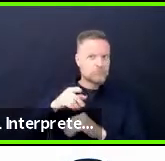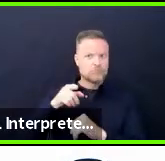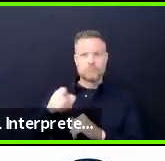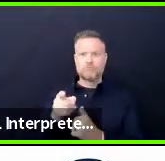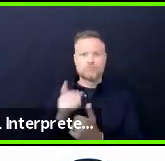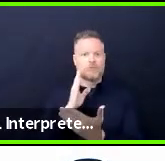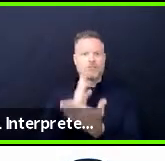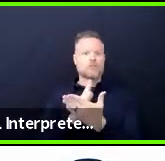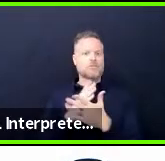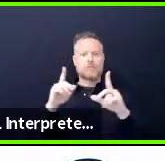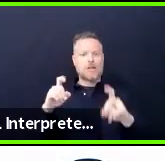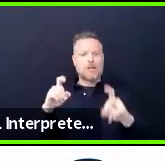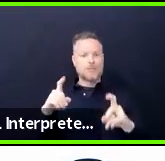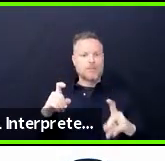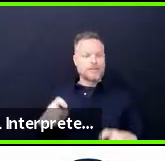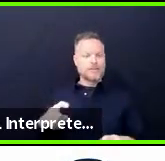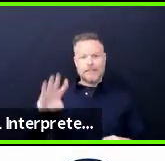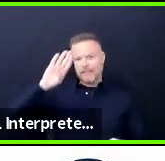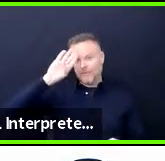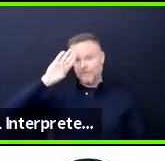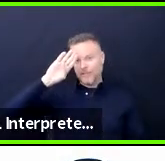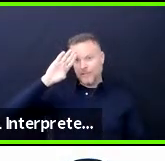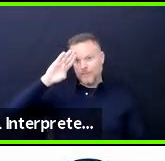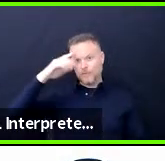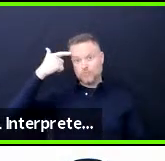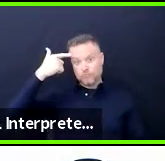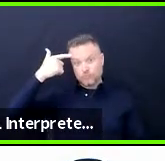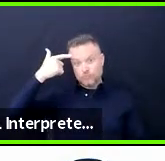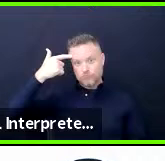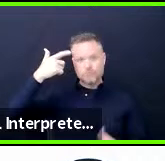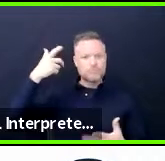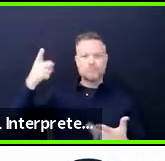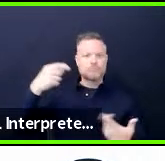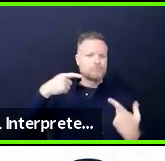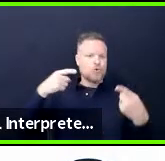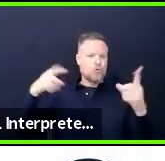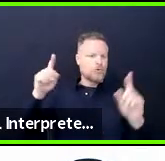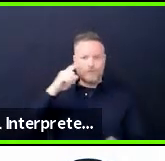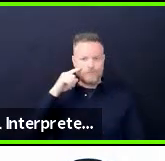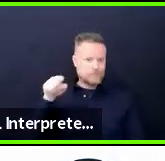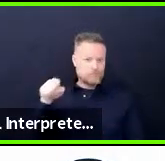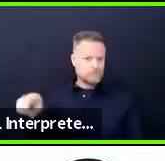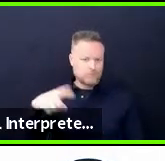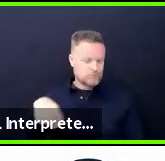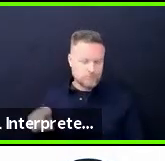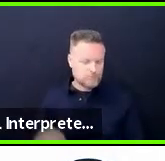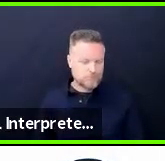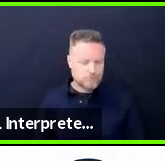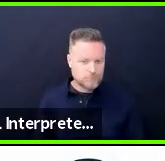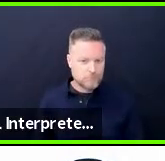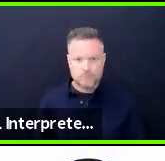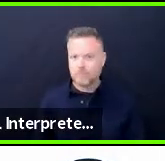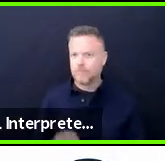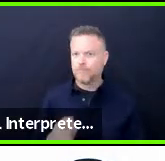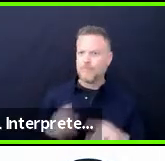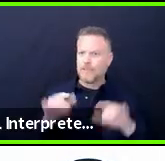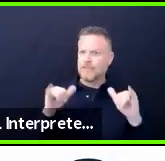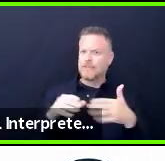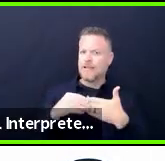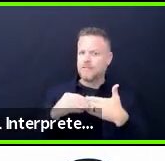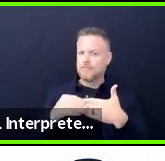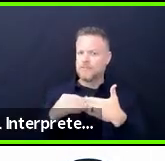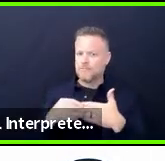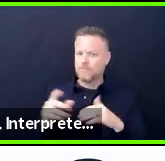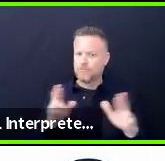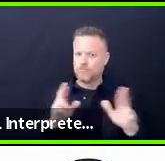testing even for the fever because that was not working for them. So you just have to be nimble and ready to adjust